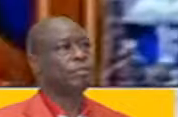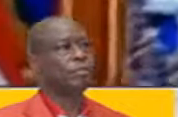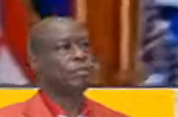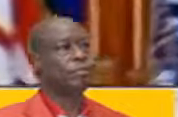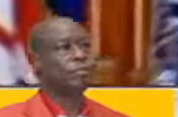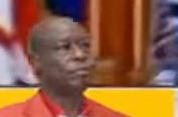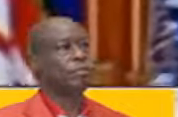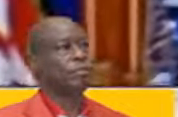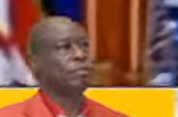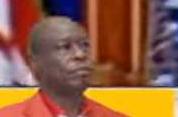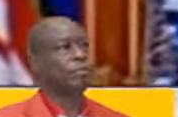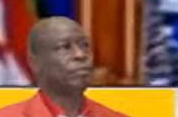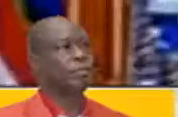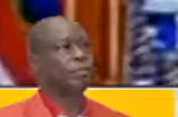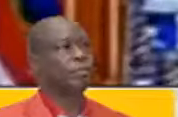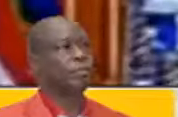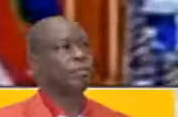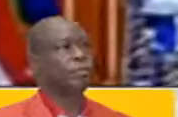Volume 4, Mr. Speaker.